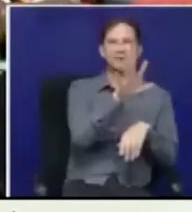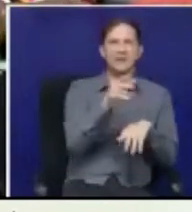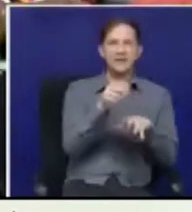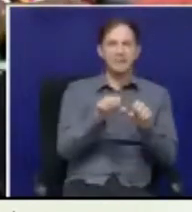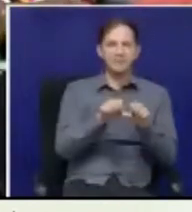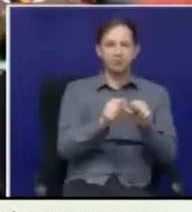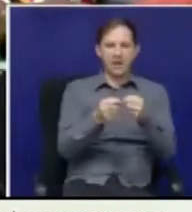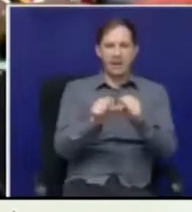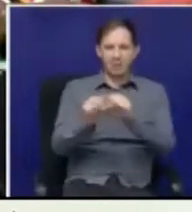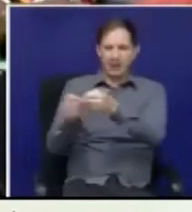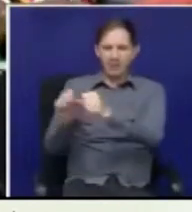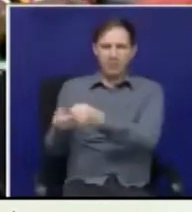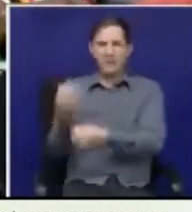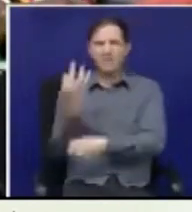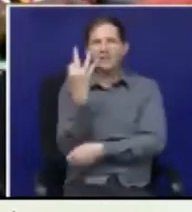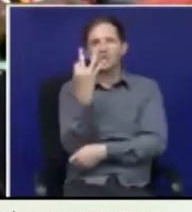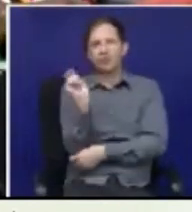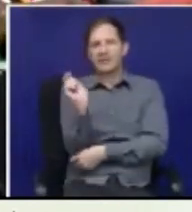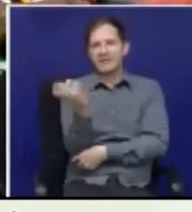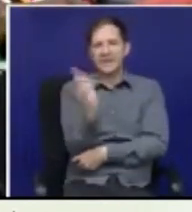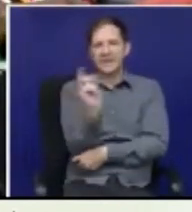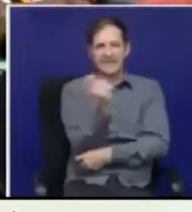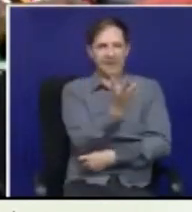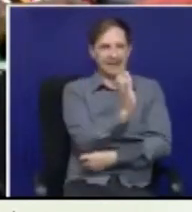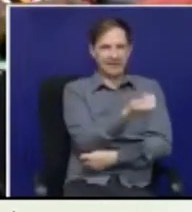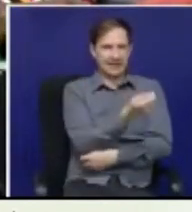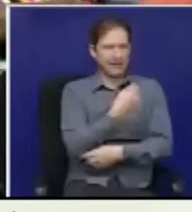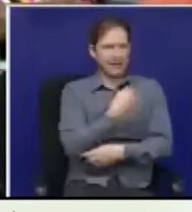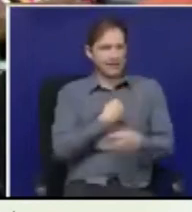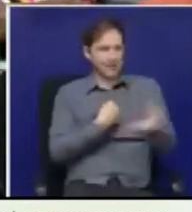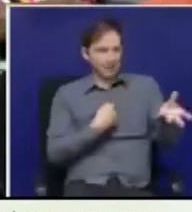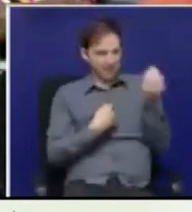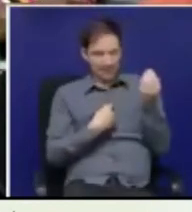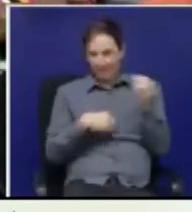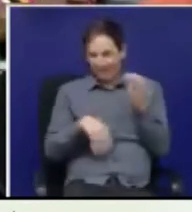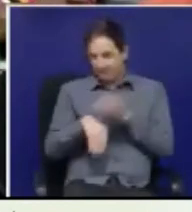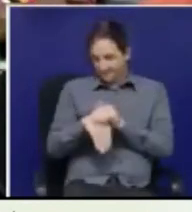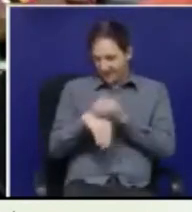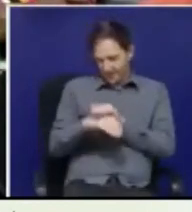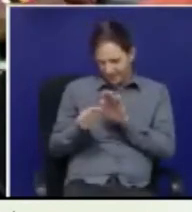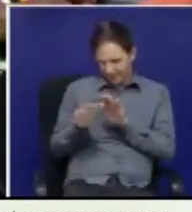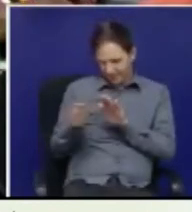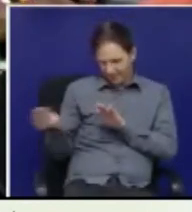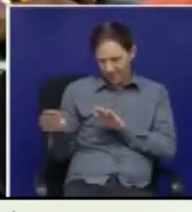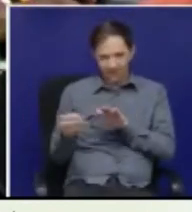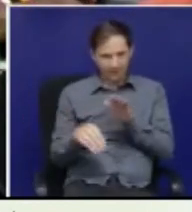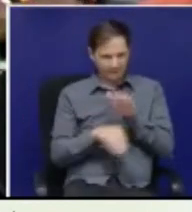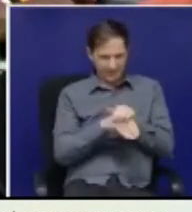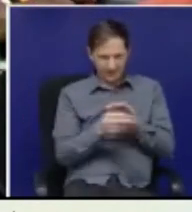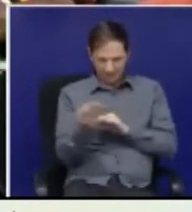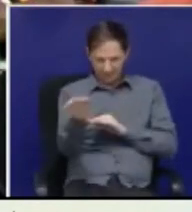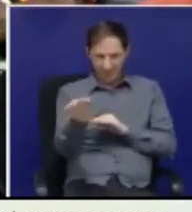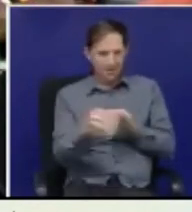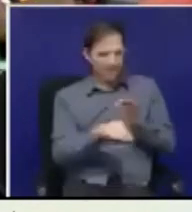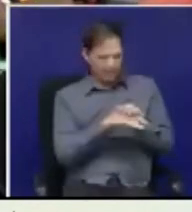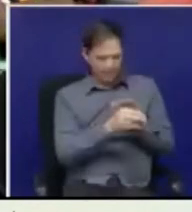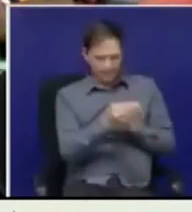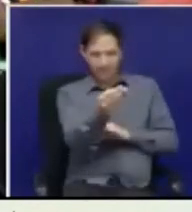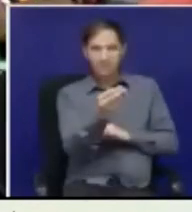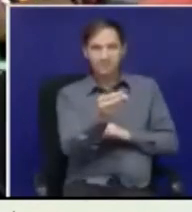tenders. And it's given to friends. Mind you, people like to say it's politicians.